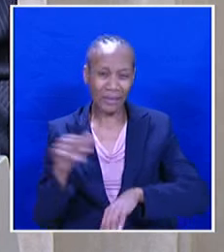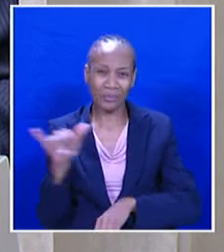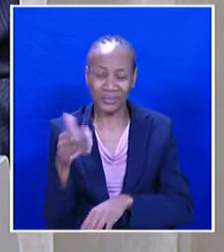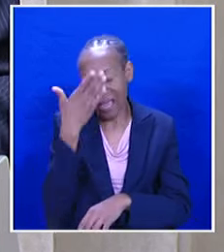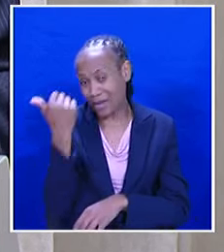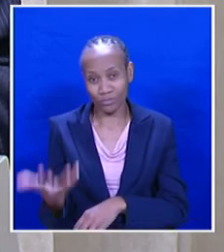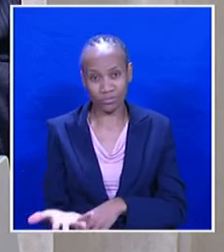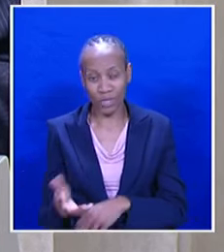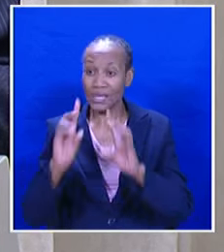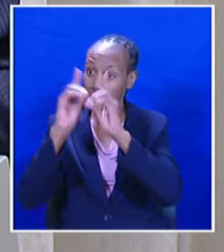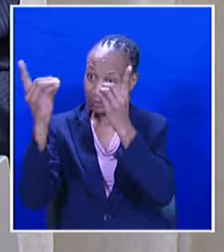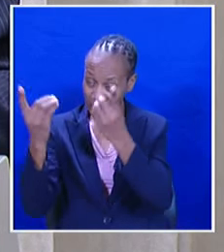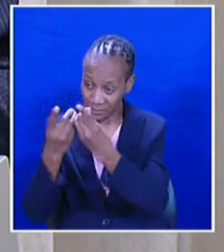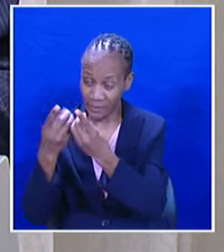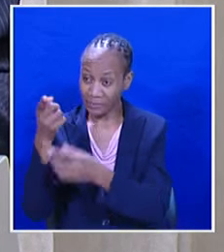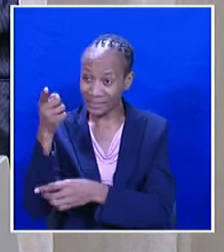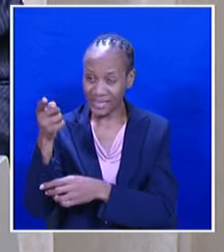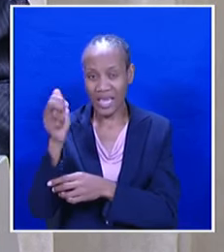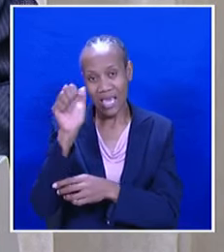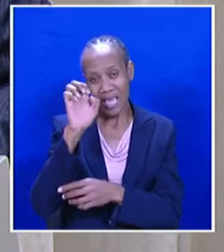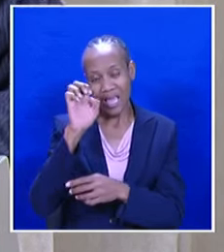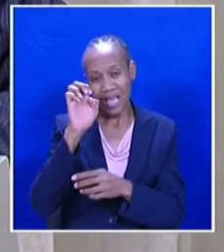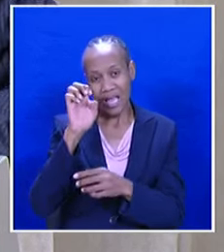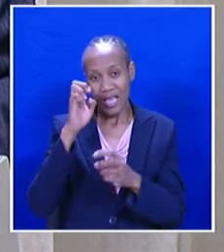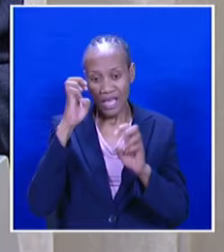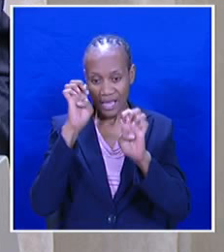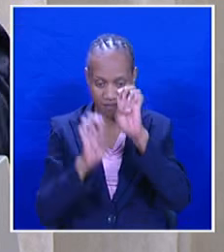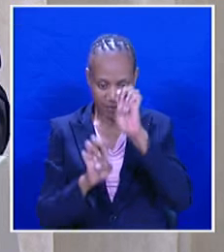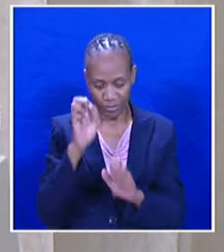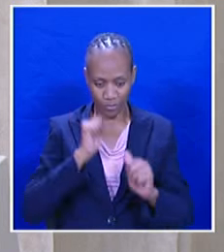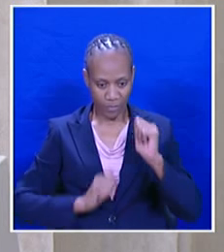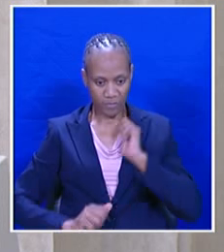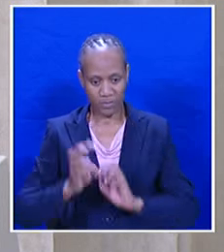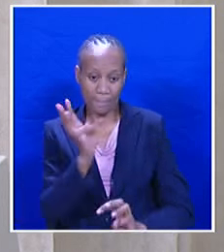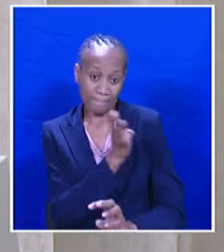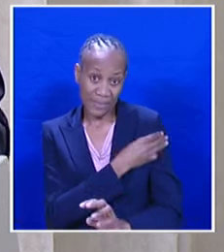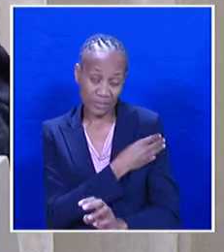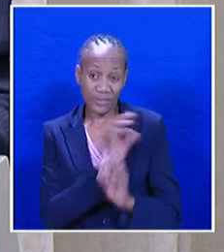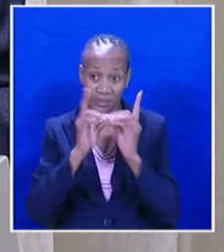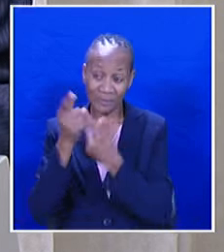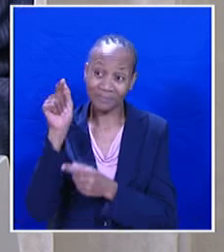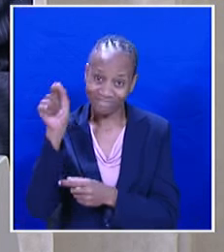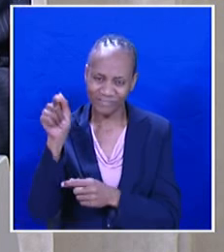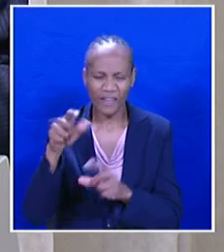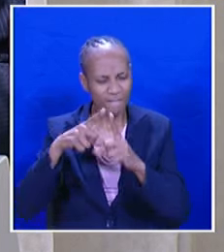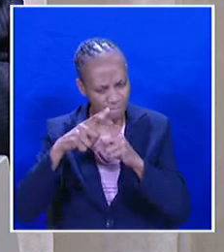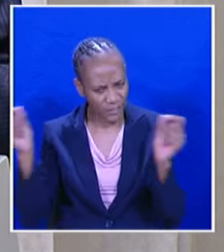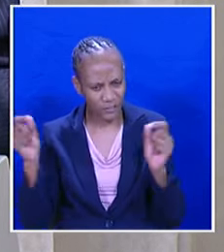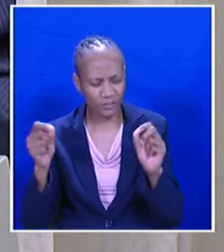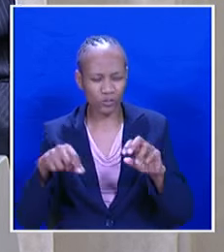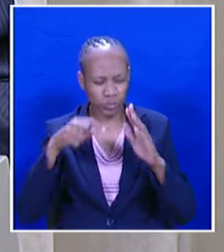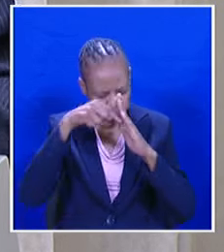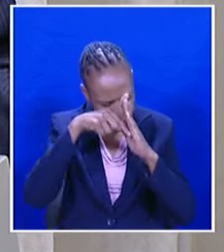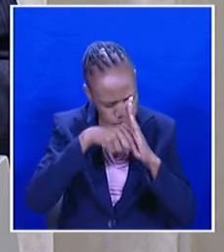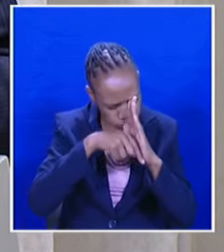of Evaluation and Performance Management has been able to go into some greater detail in as far